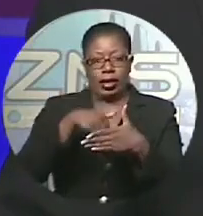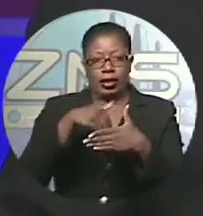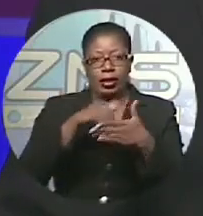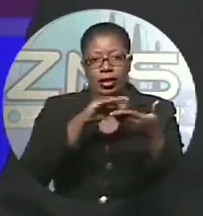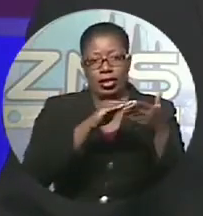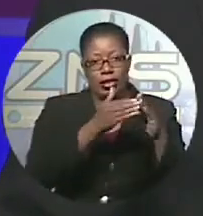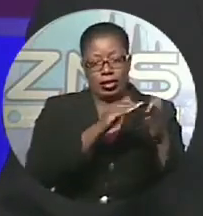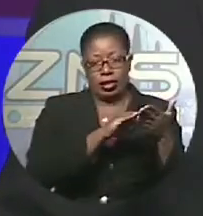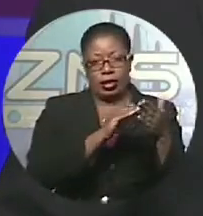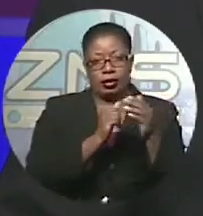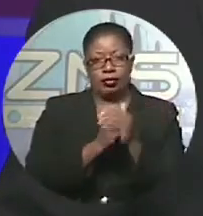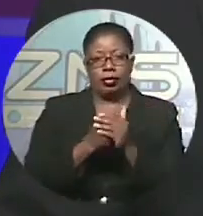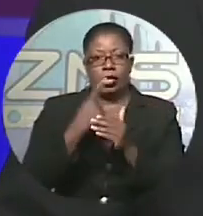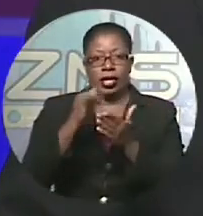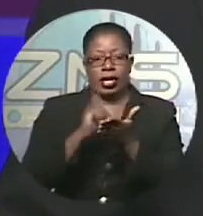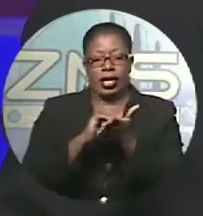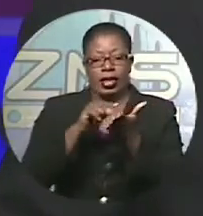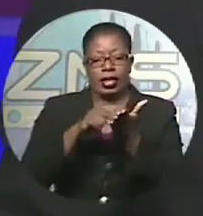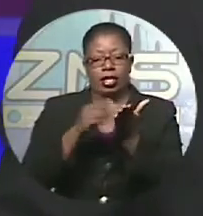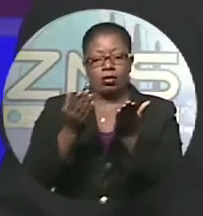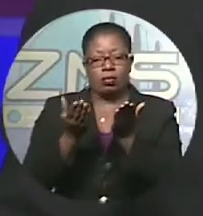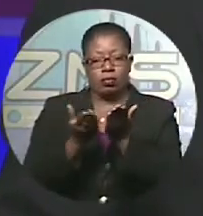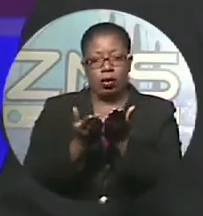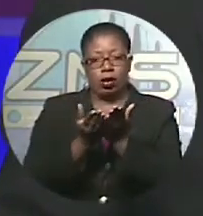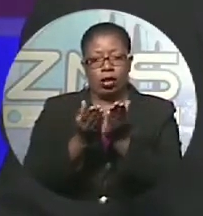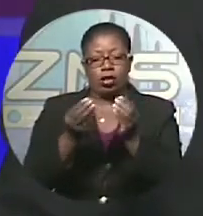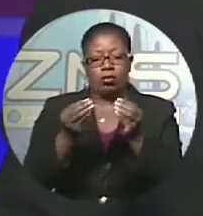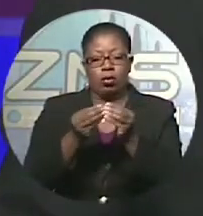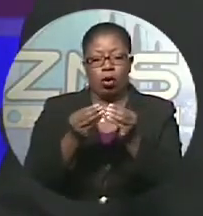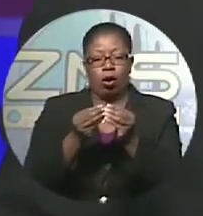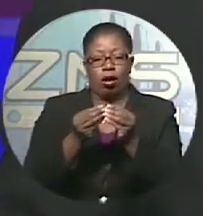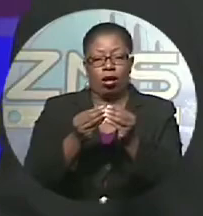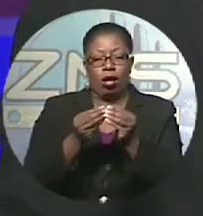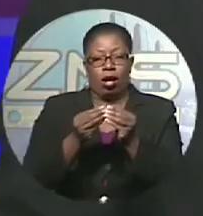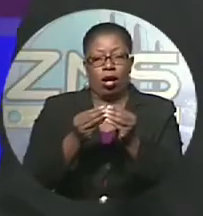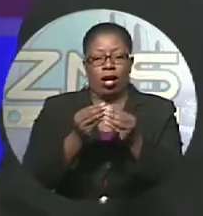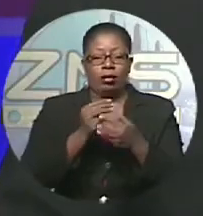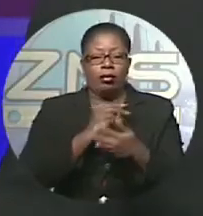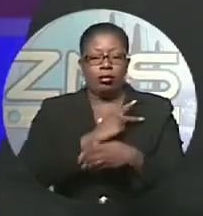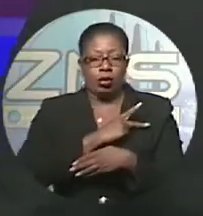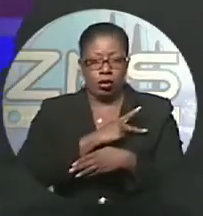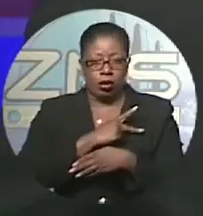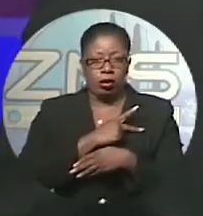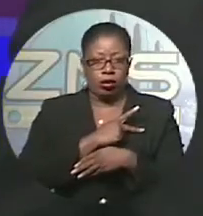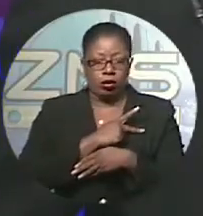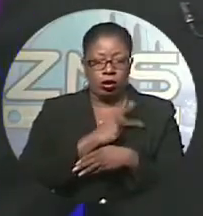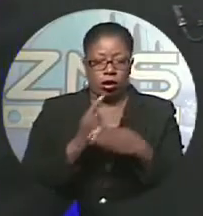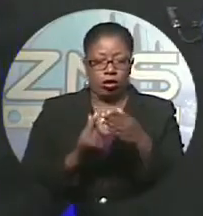more personal than the first, as it gives insight into her life as a young girl growing up in the inner city.